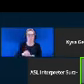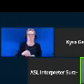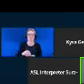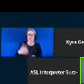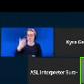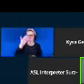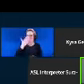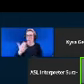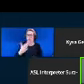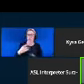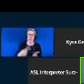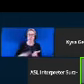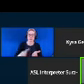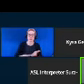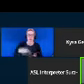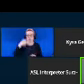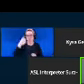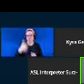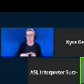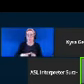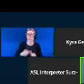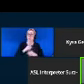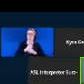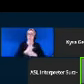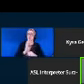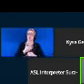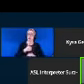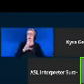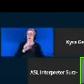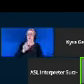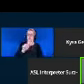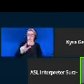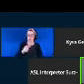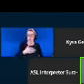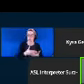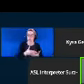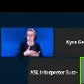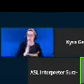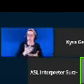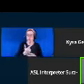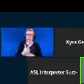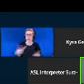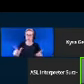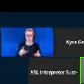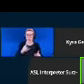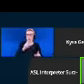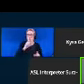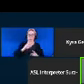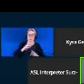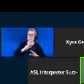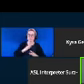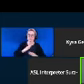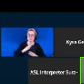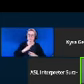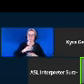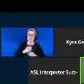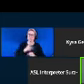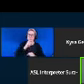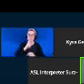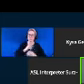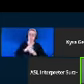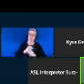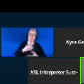again, remember that protection of civil rights and civil liberties is core to protecting against domestic violent extremism, and happy to be a part of the department's